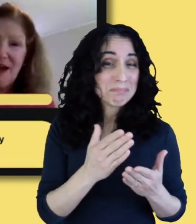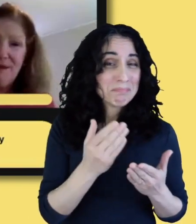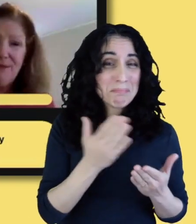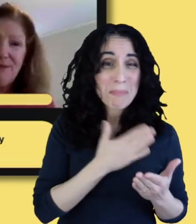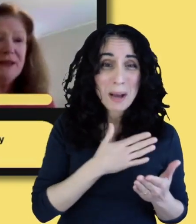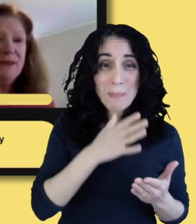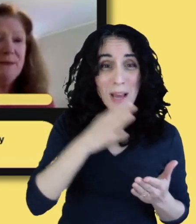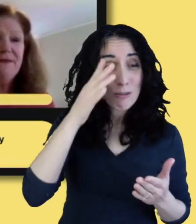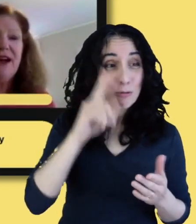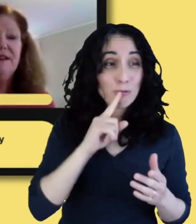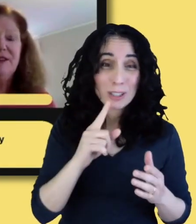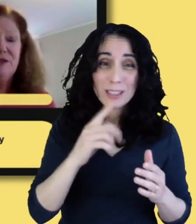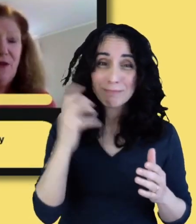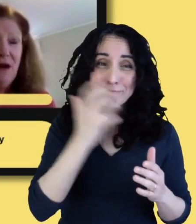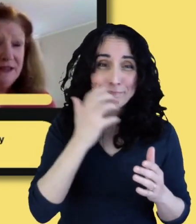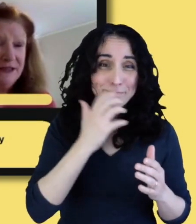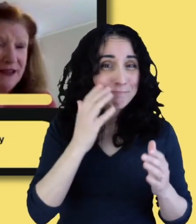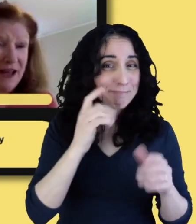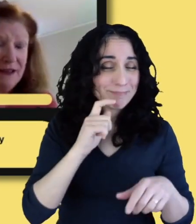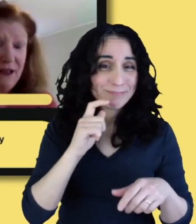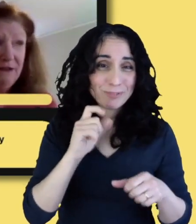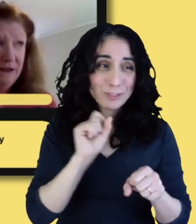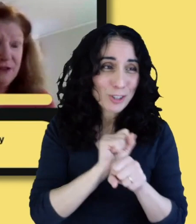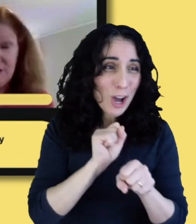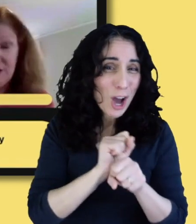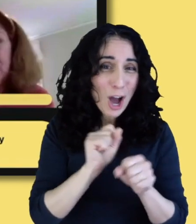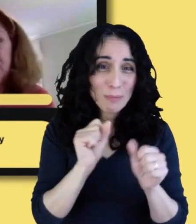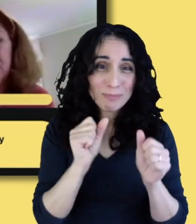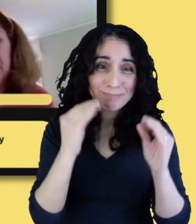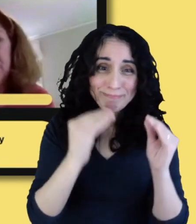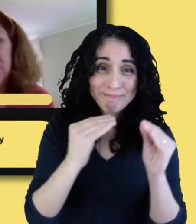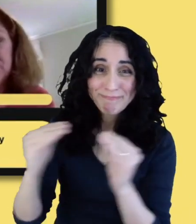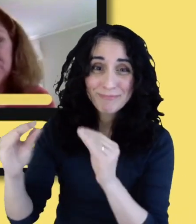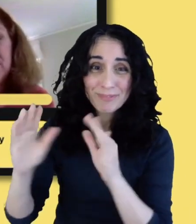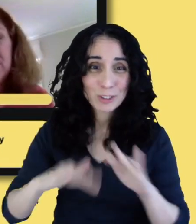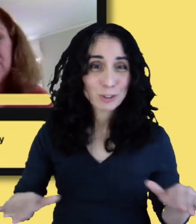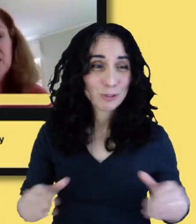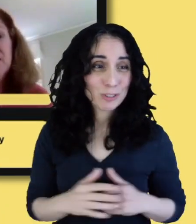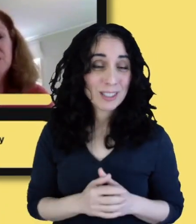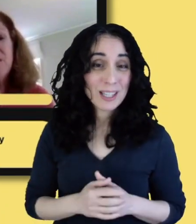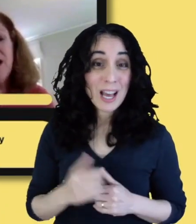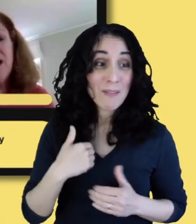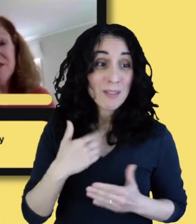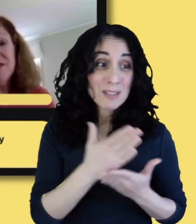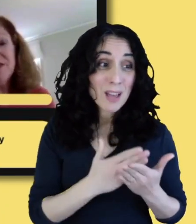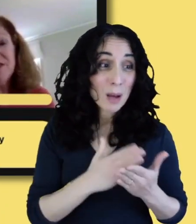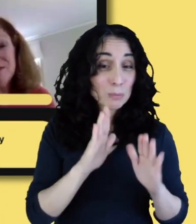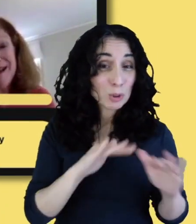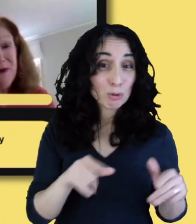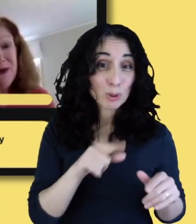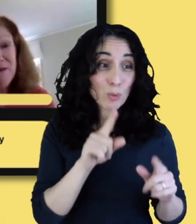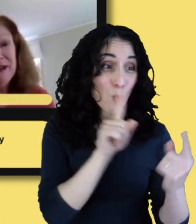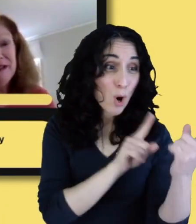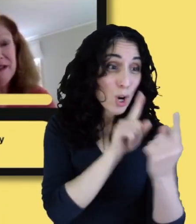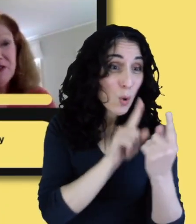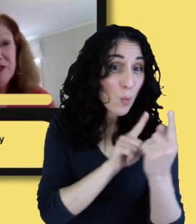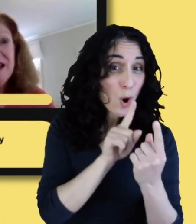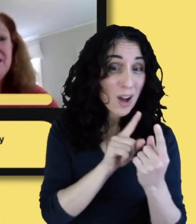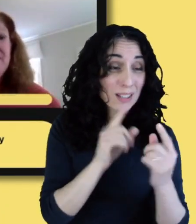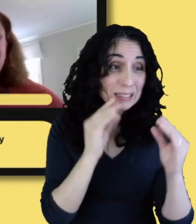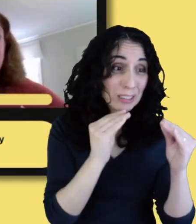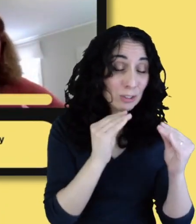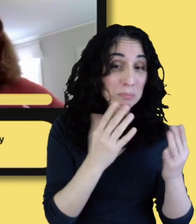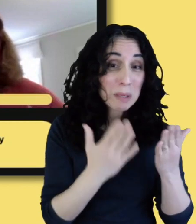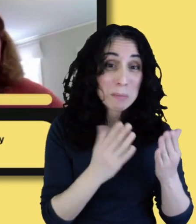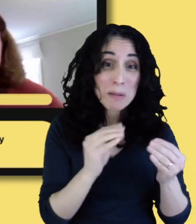amazing job. They're really providing such quality time, instruction with their children. So I have some children with that one-on-one instruction.